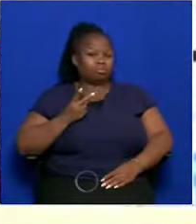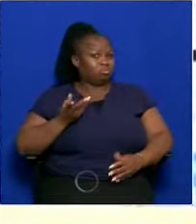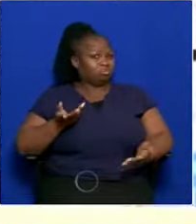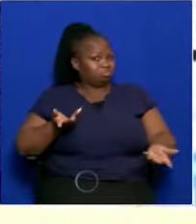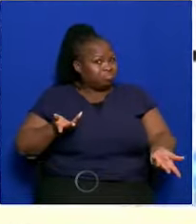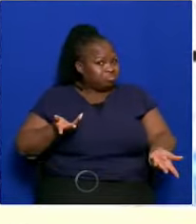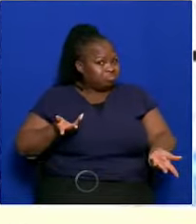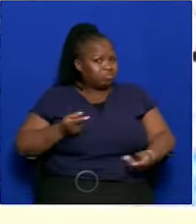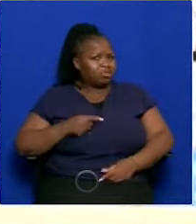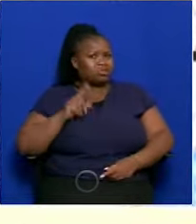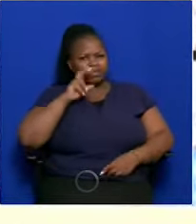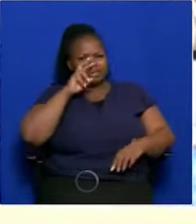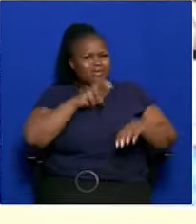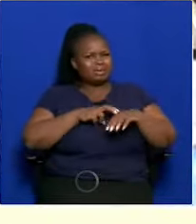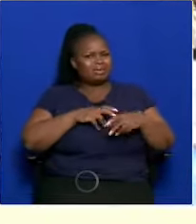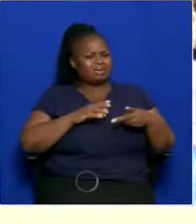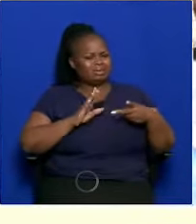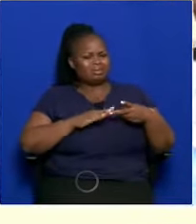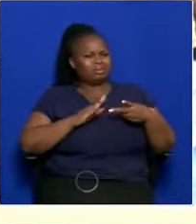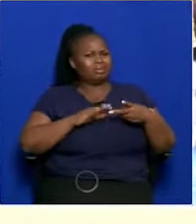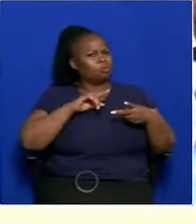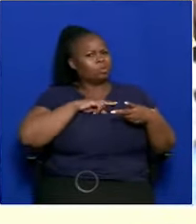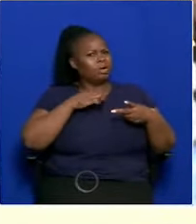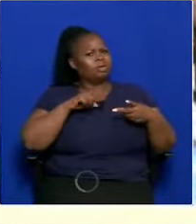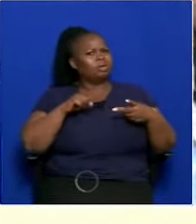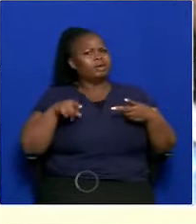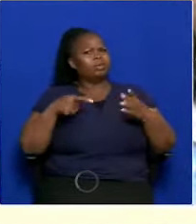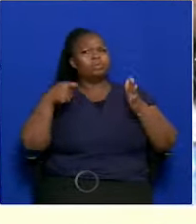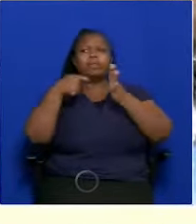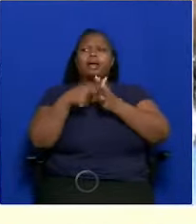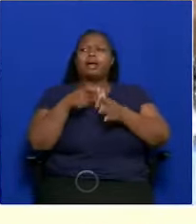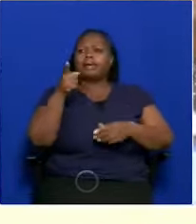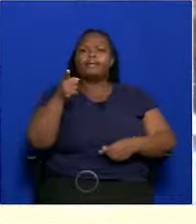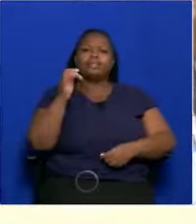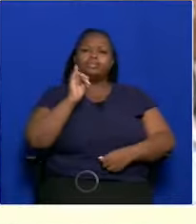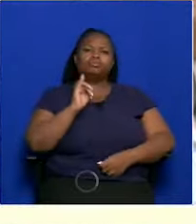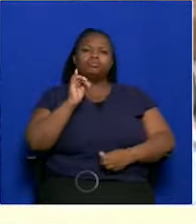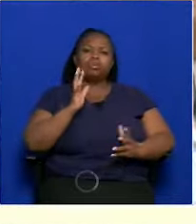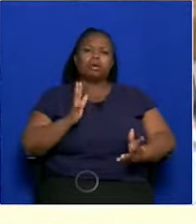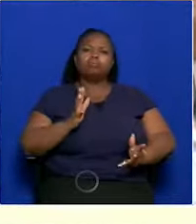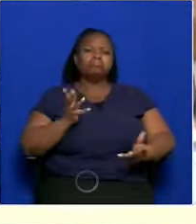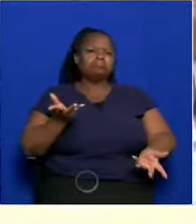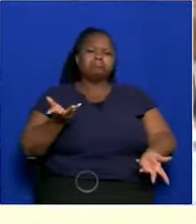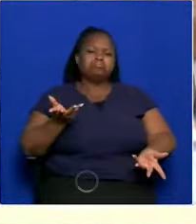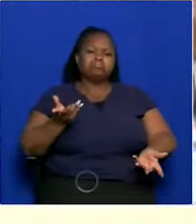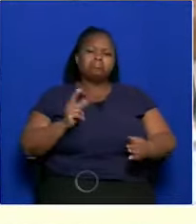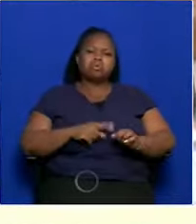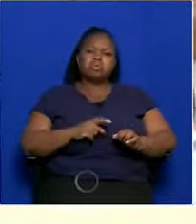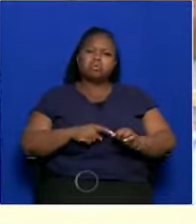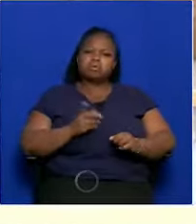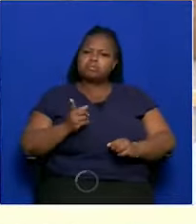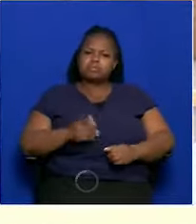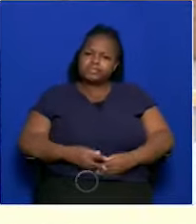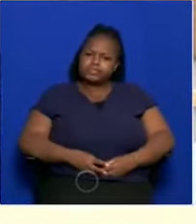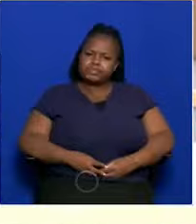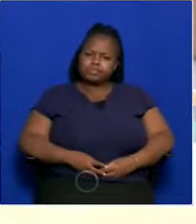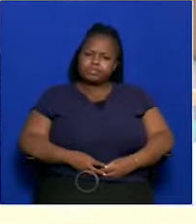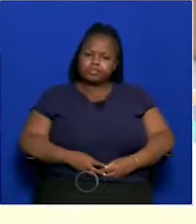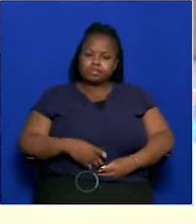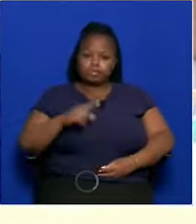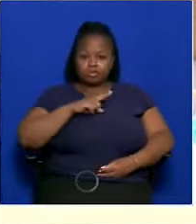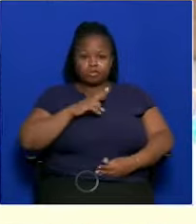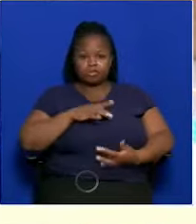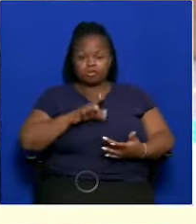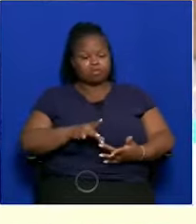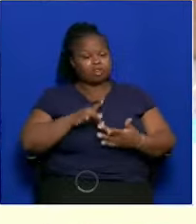the second? Why couldn't you go by what the insurer had quoted? Especially if in any event you were going